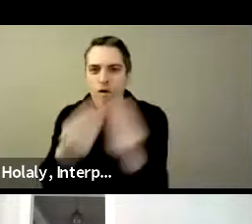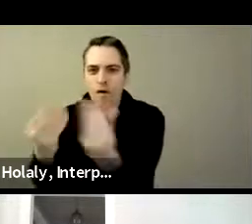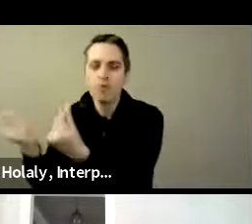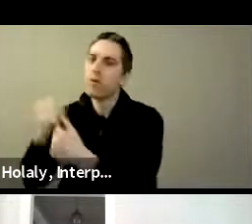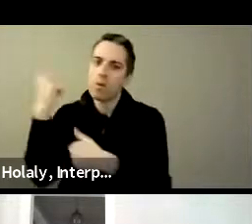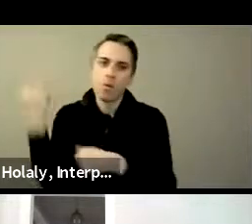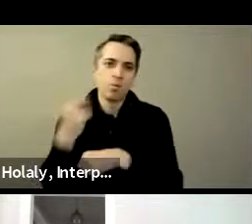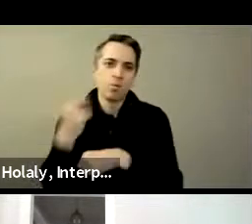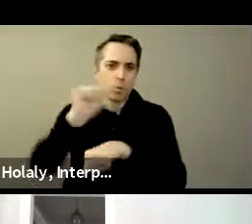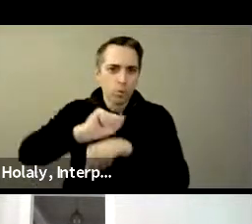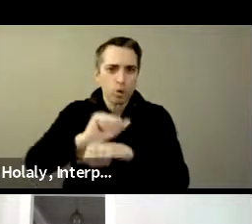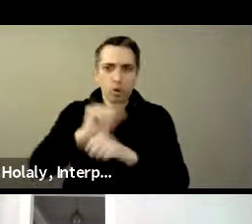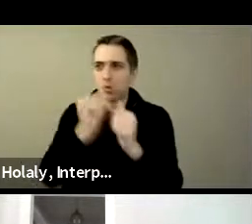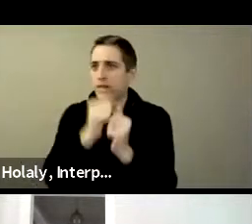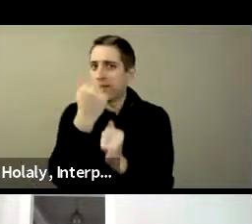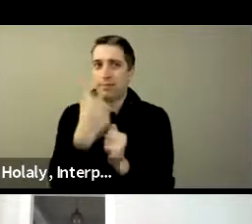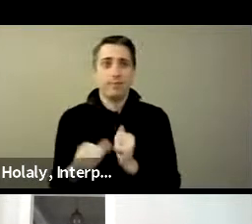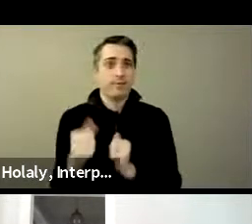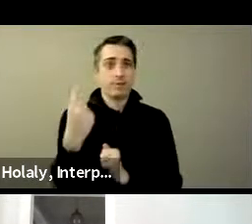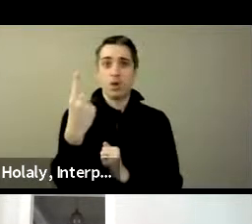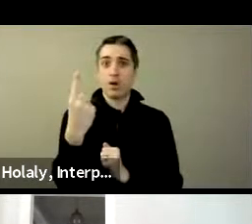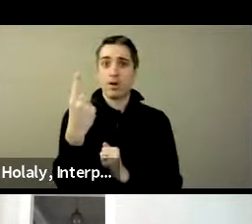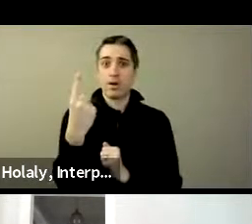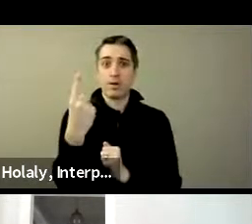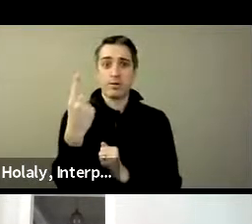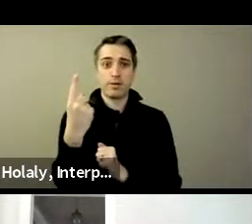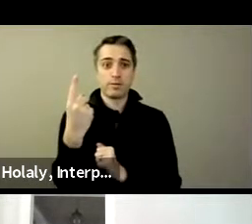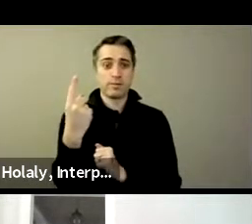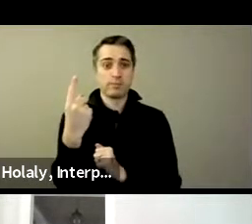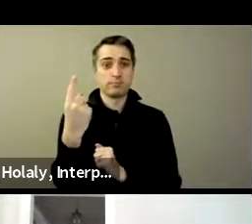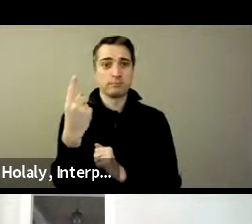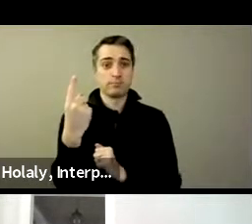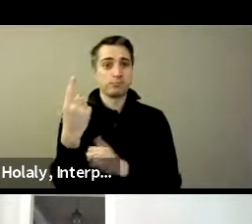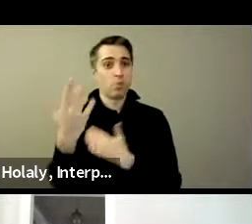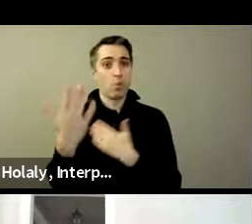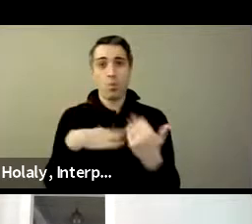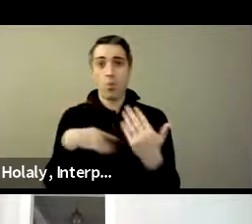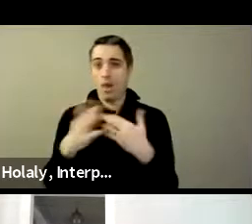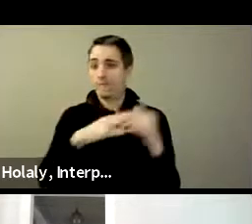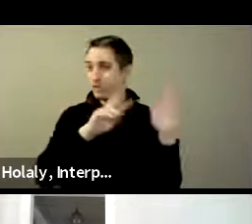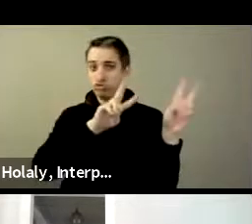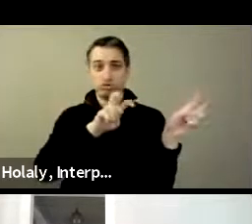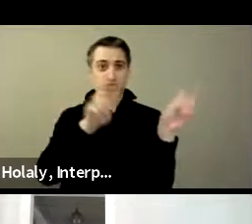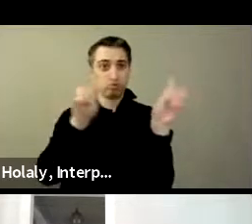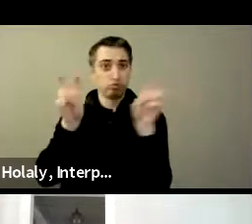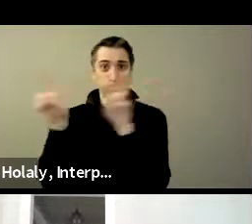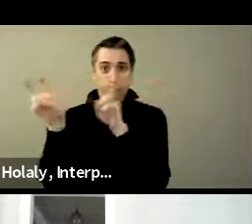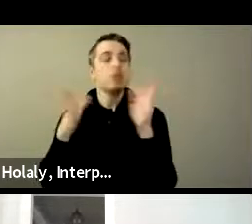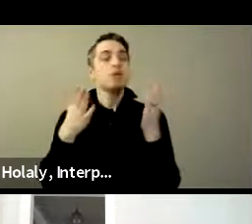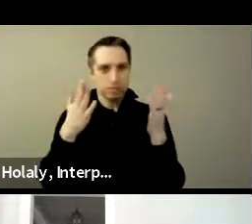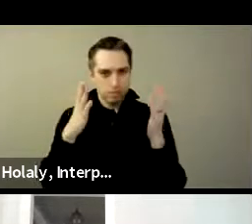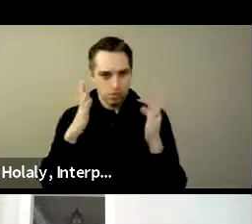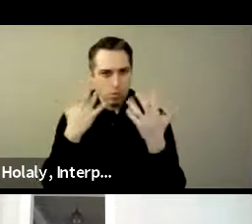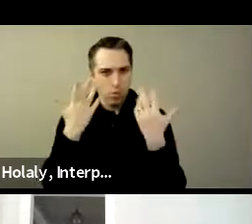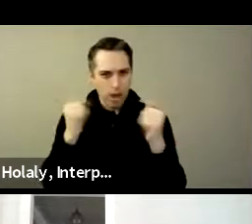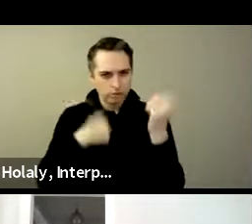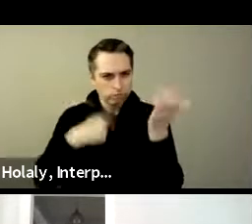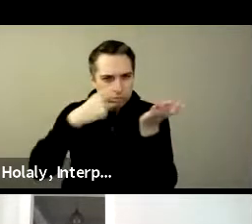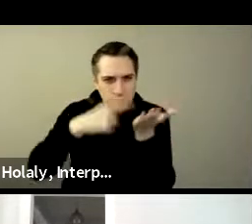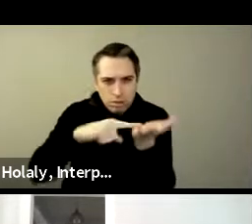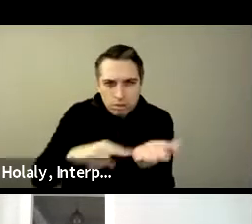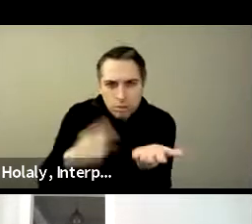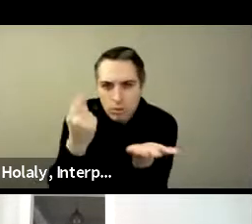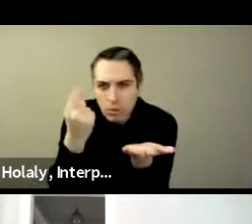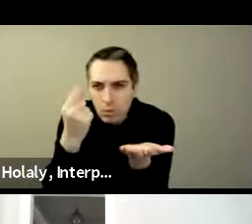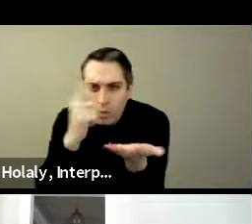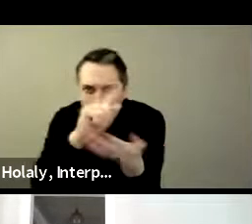with whoever or friends and or whatever issue he was dealing with to try to get to the bottom of the matter